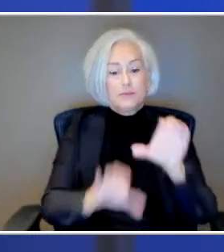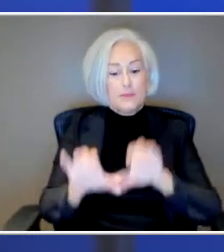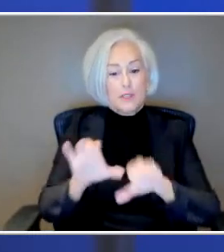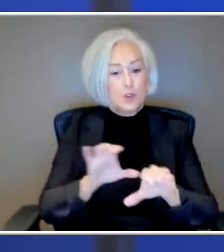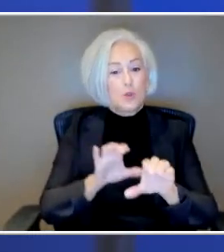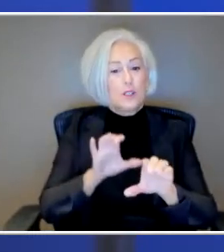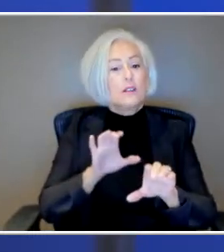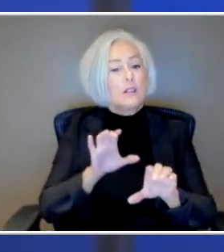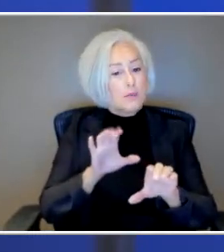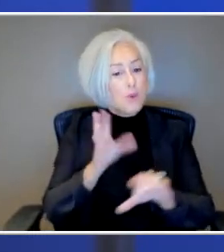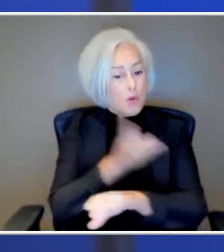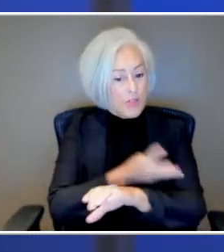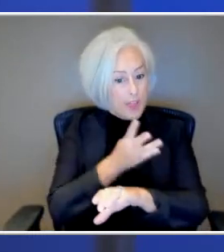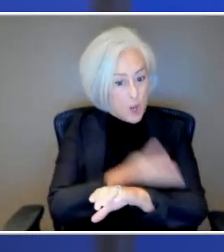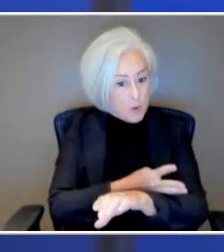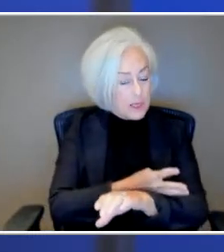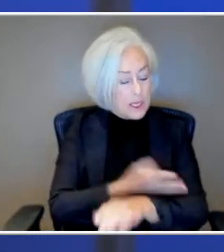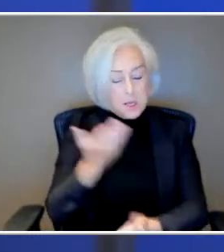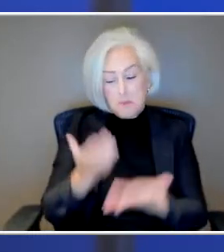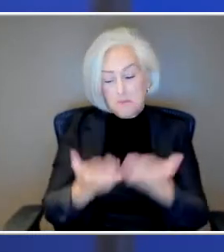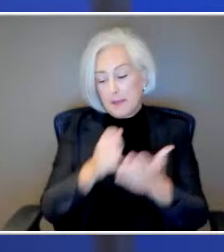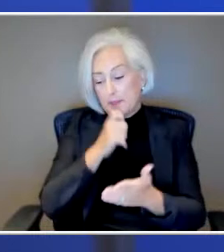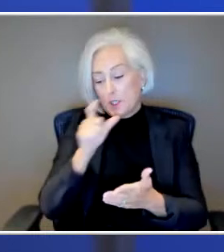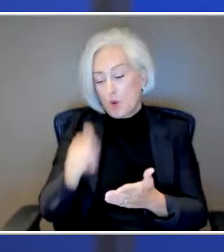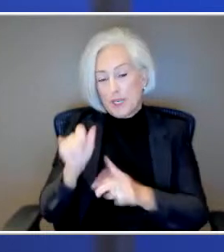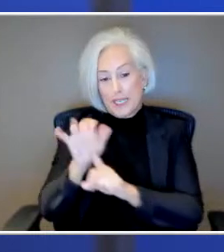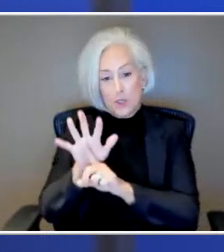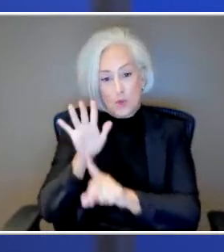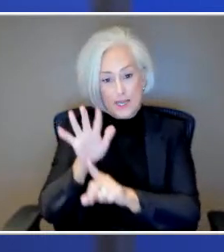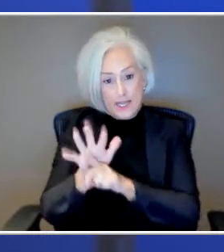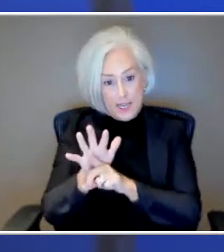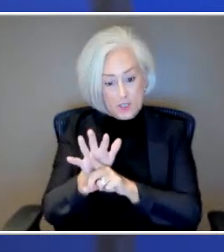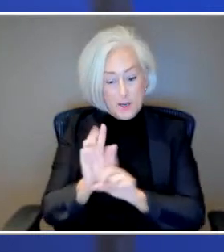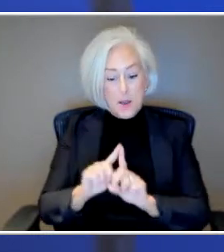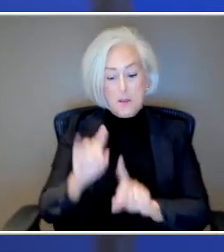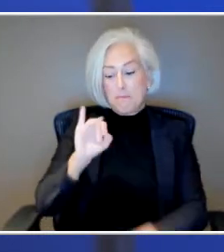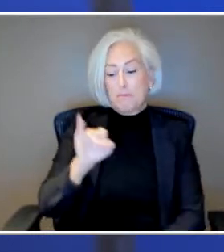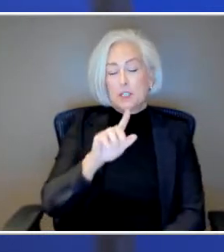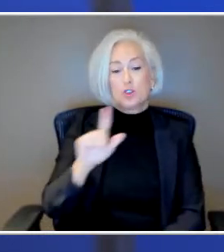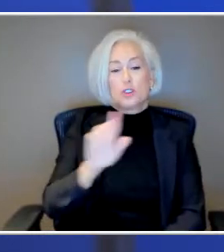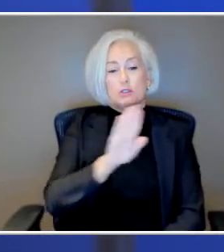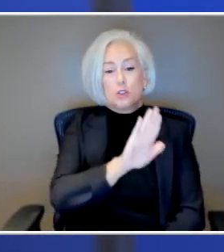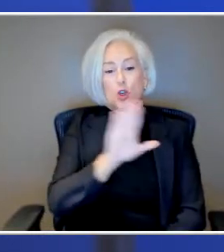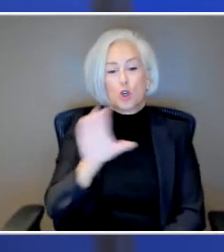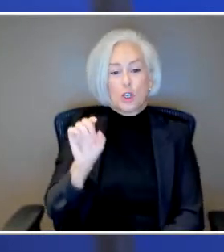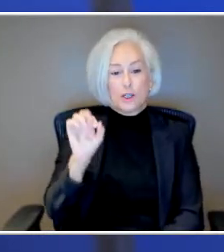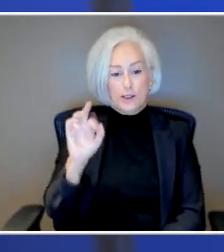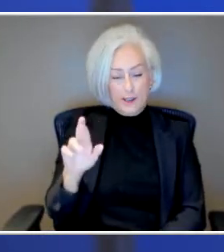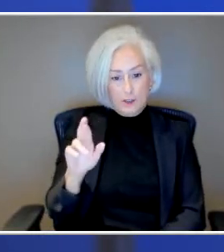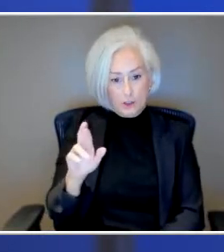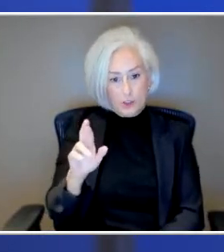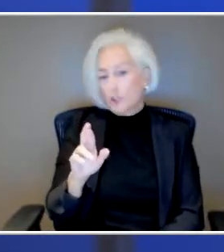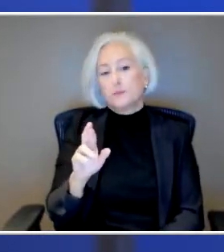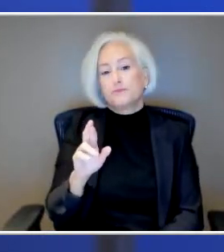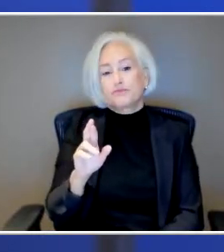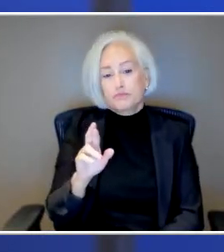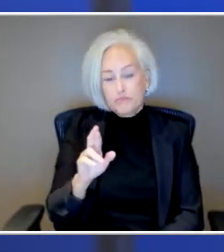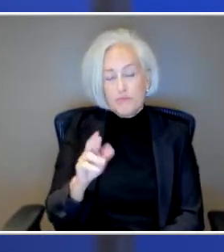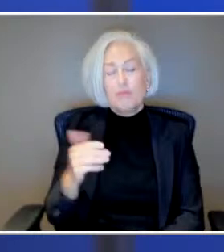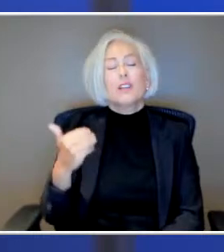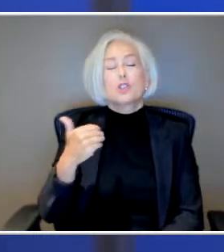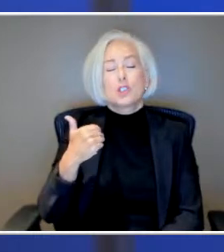radiation. But based on the extent of what Jill's cancer was at that time, Despite having a mastectomy, she also